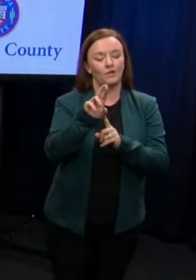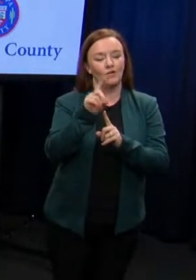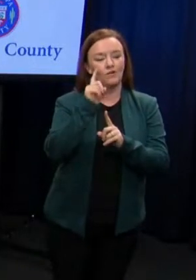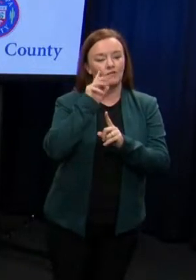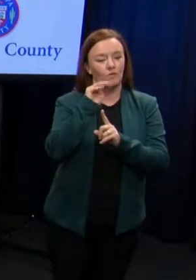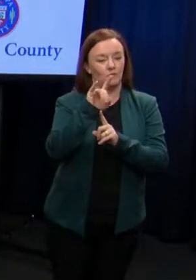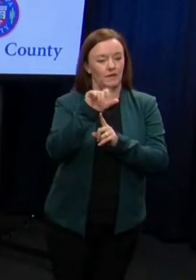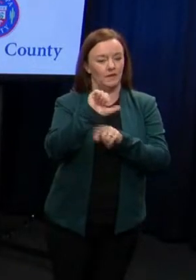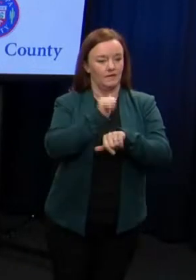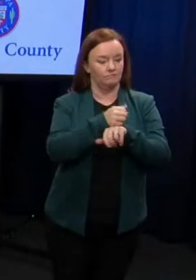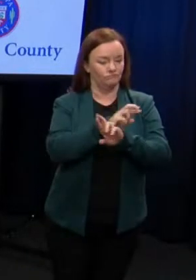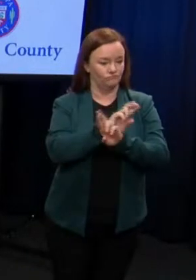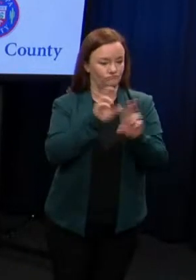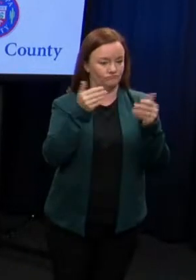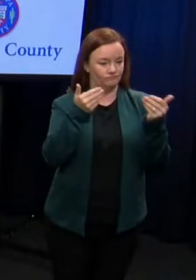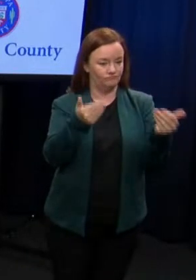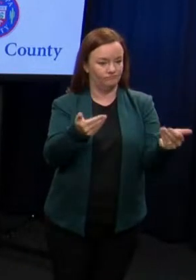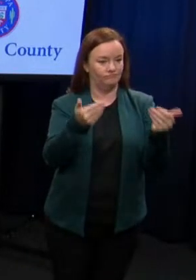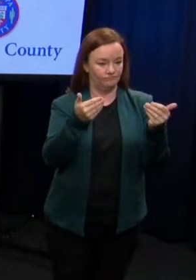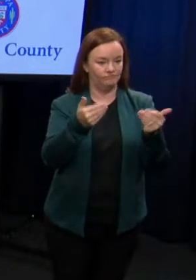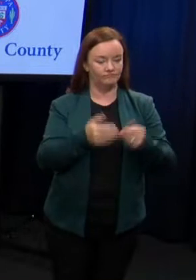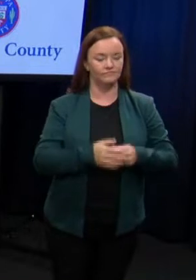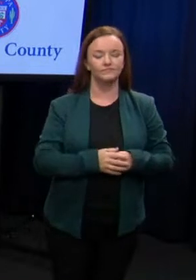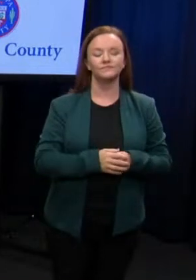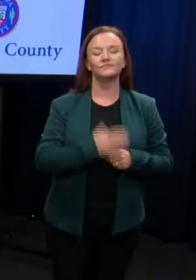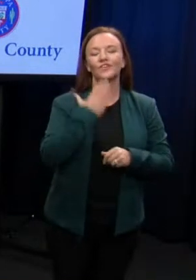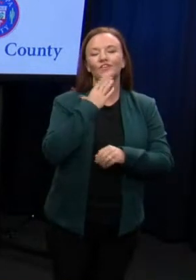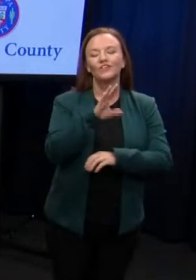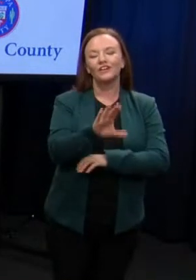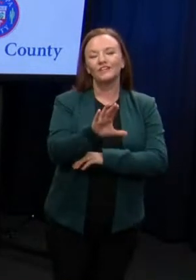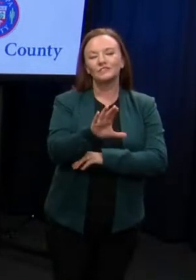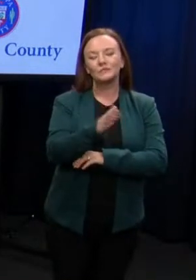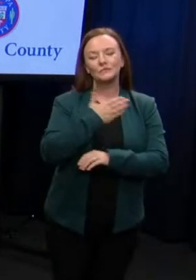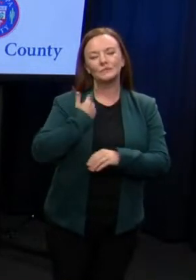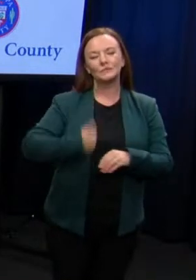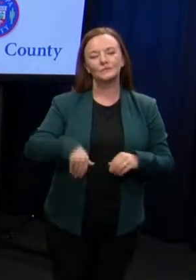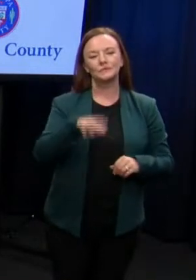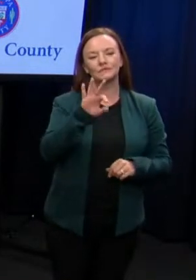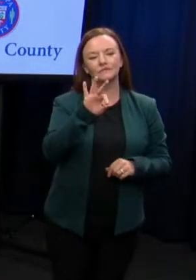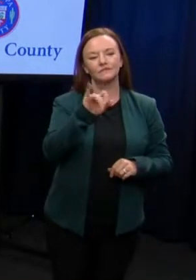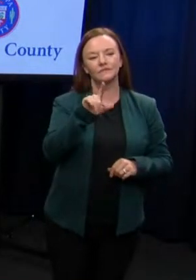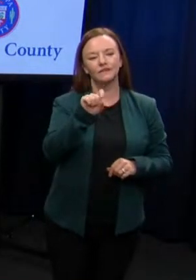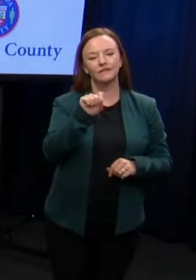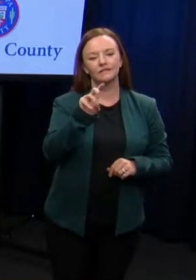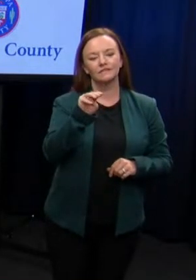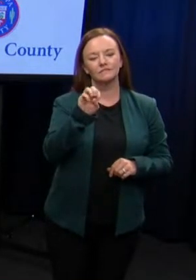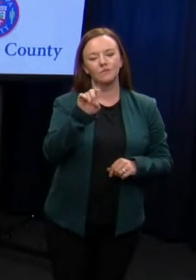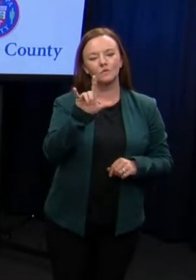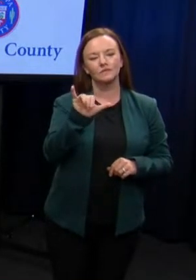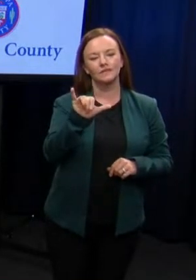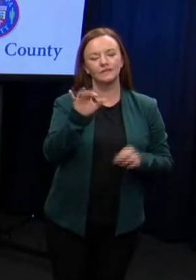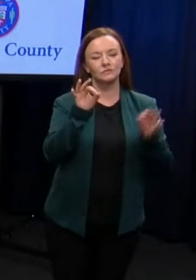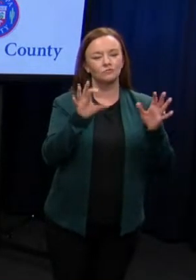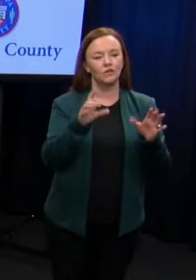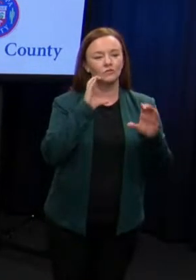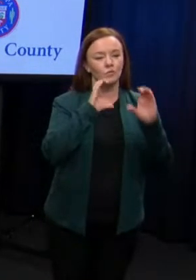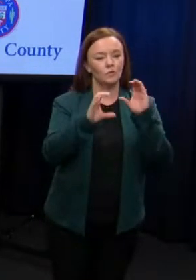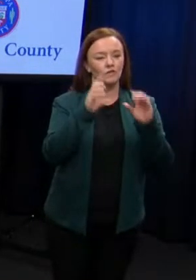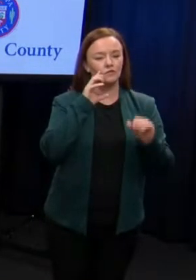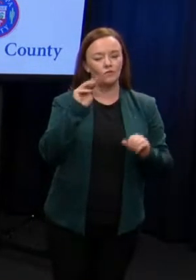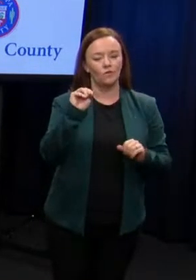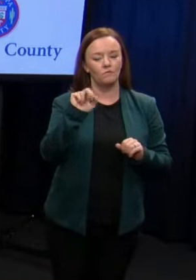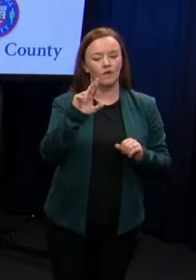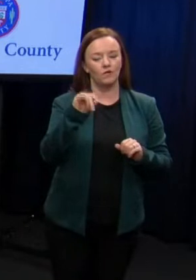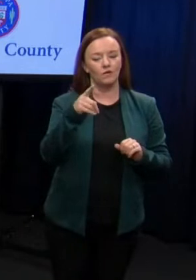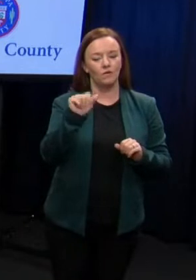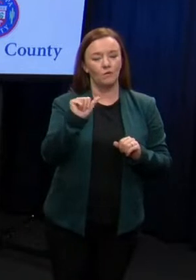in listen-only mode. Okay, the webinar is started now. So good afternoon, everyone. My name is Fields Mosley. I'm the Director of Communications for Maricopa County.